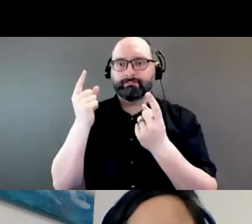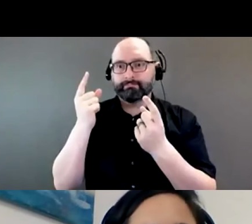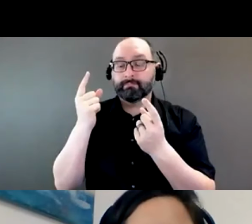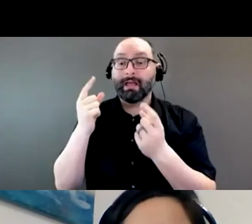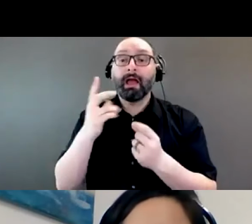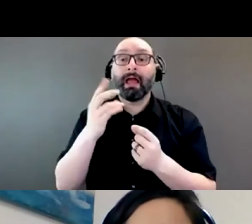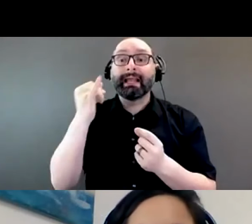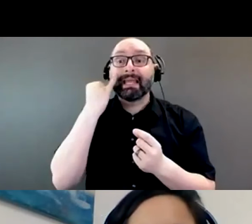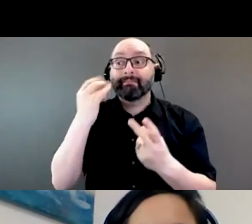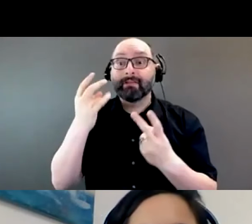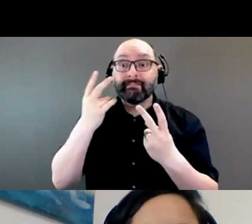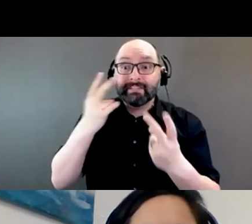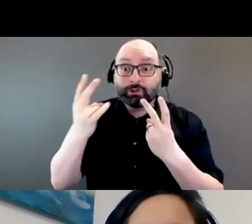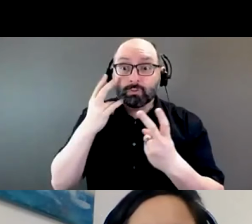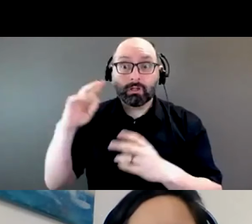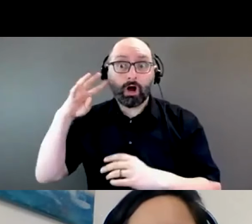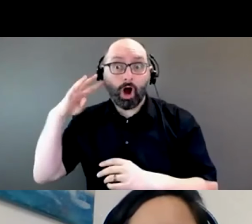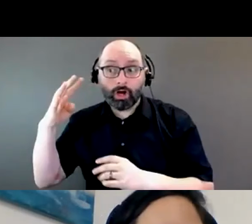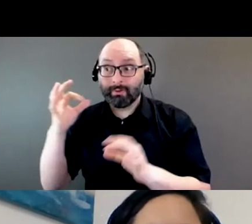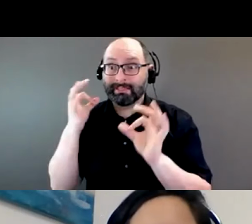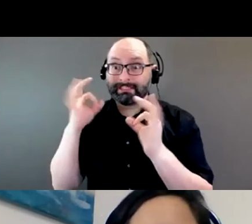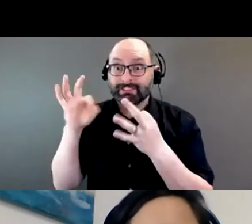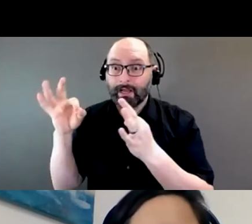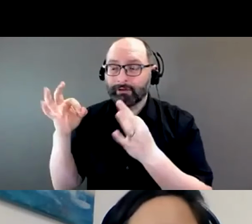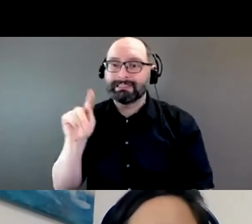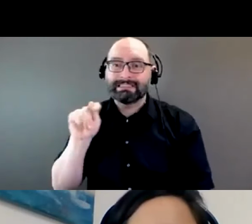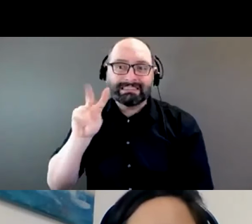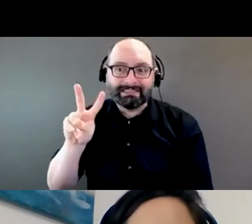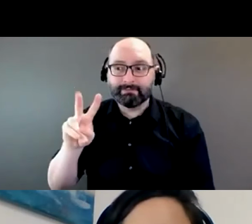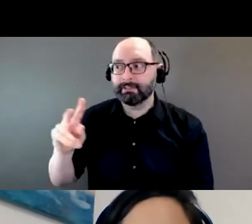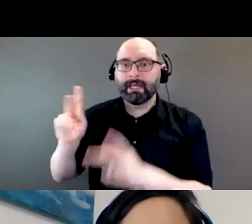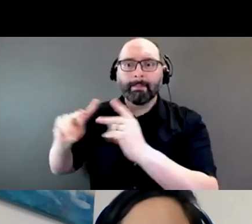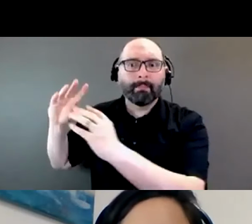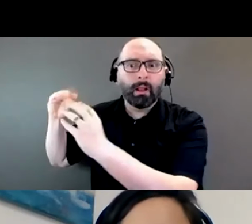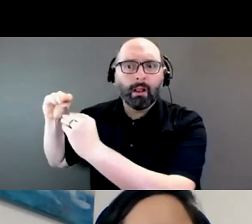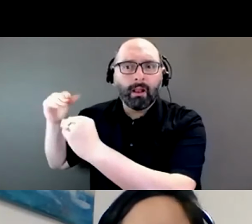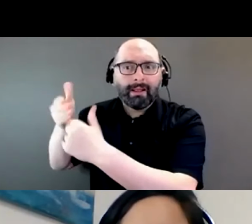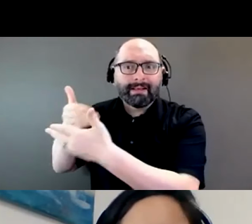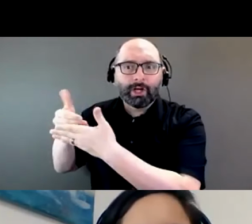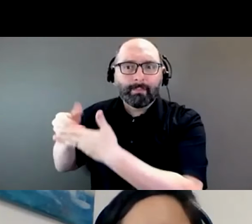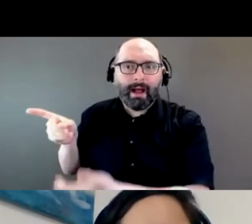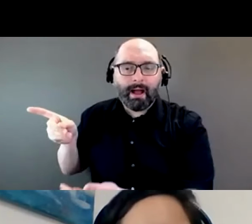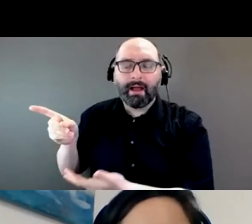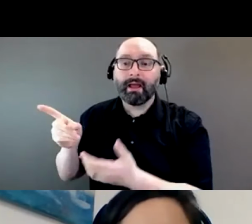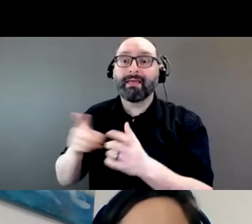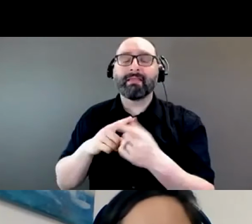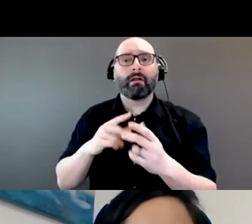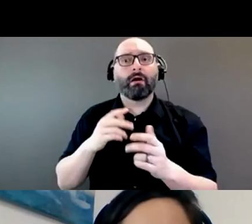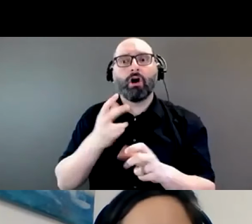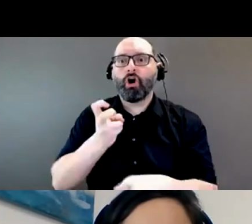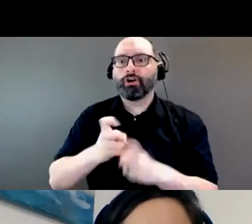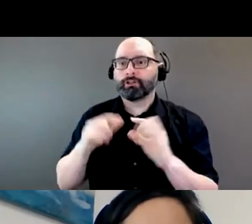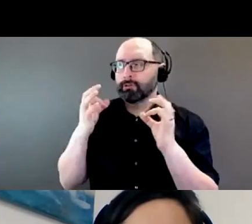visual or auditory distractions like a TV, people having a conversation nearby, it's going to be even more difficult